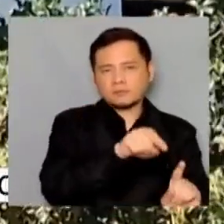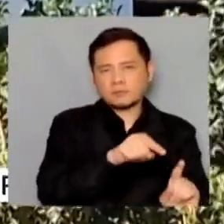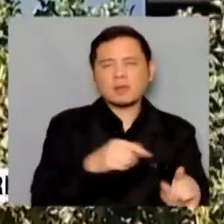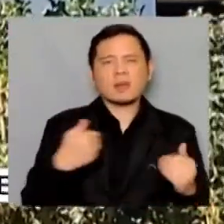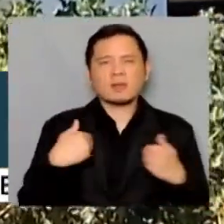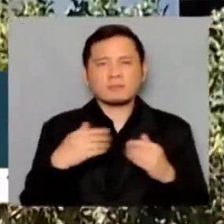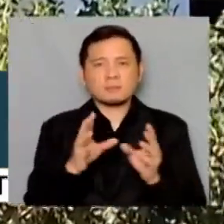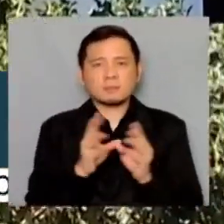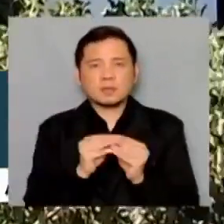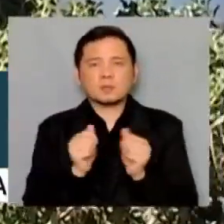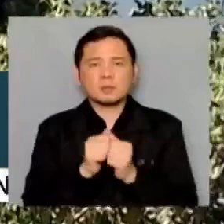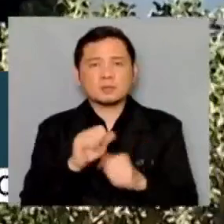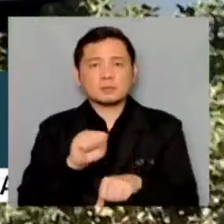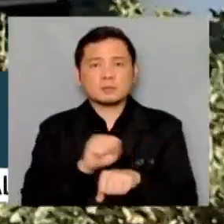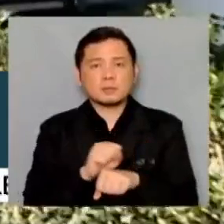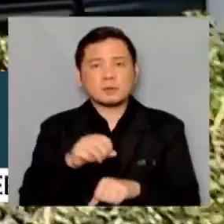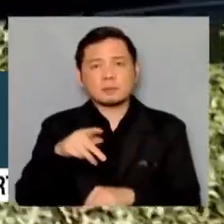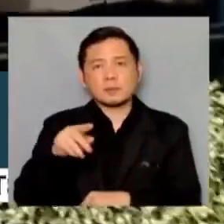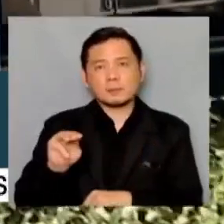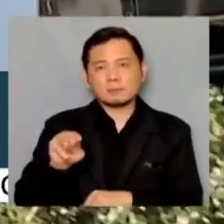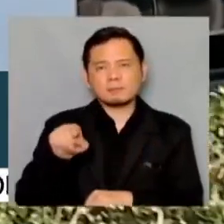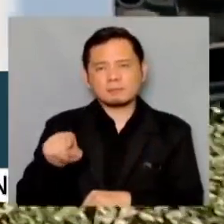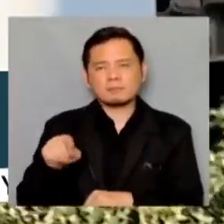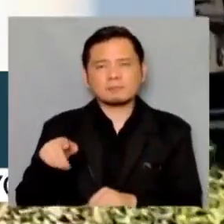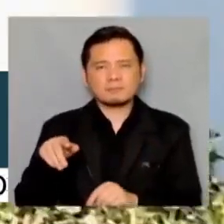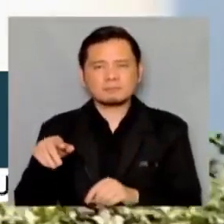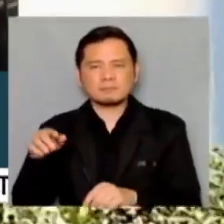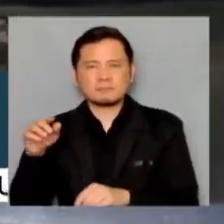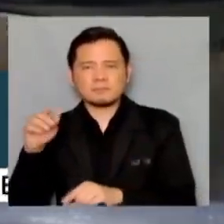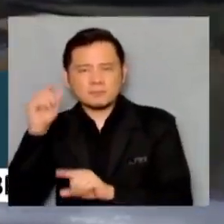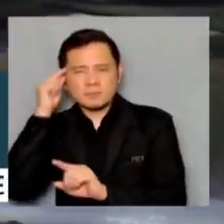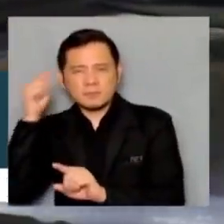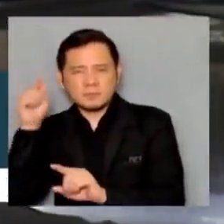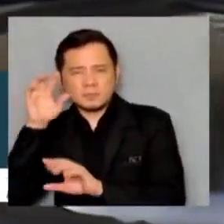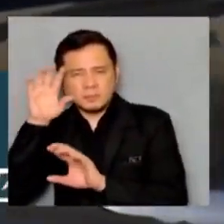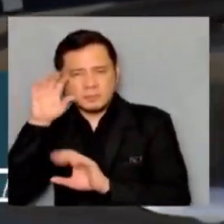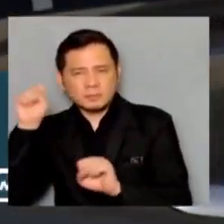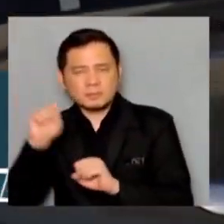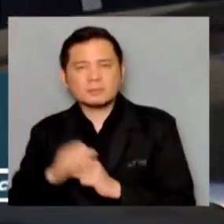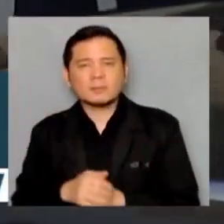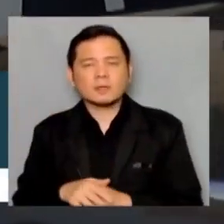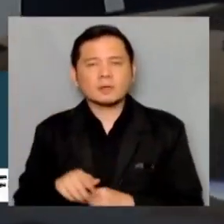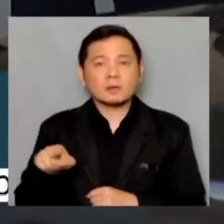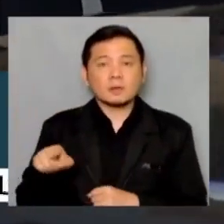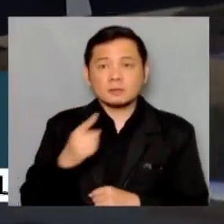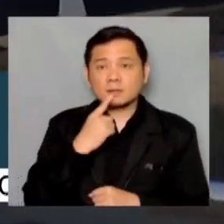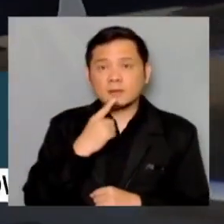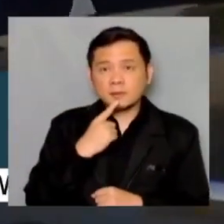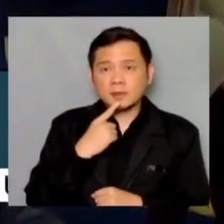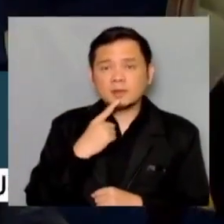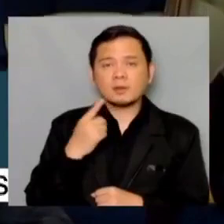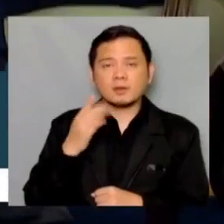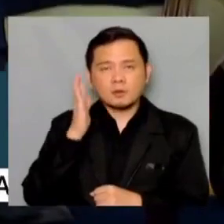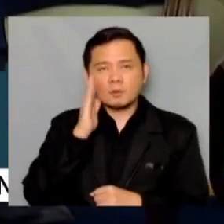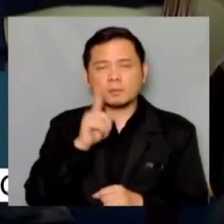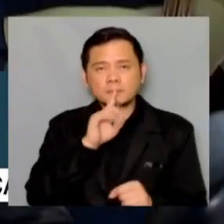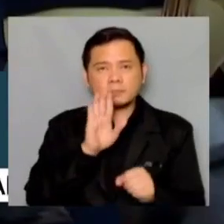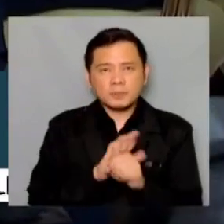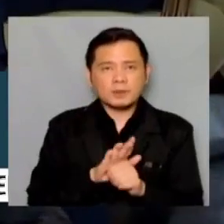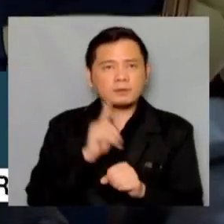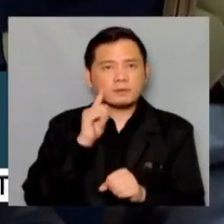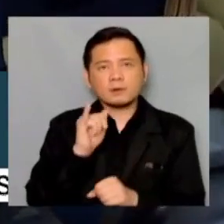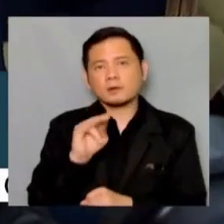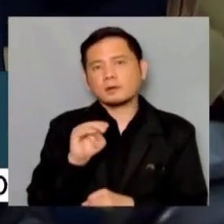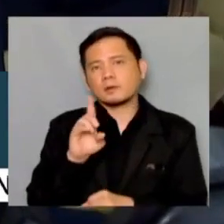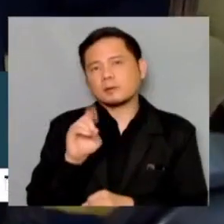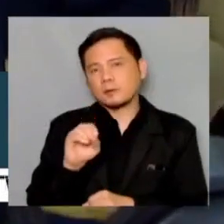with Singapore's Prime Minister at the White House, U.S. President Joe Biden said his administration remains committed to its Indo-Pacific strategy. Under